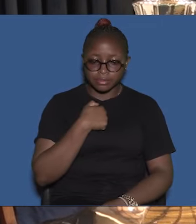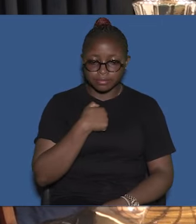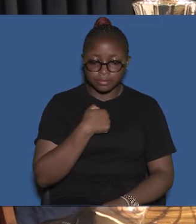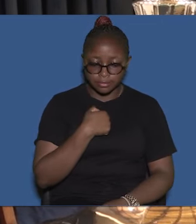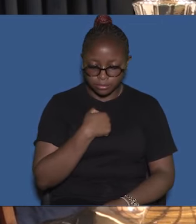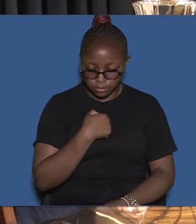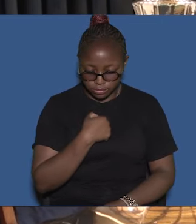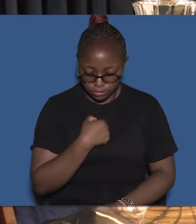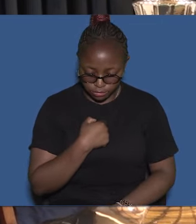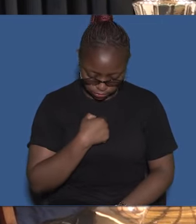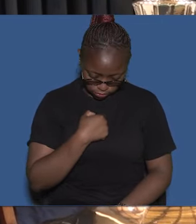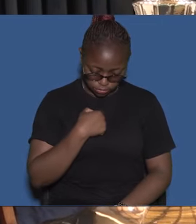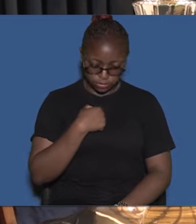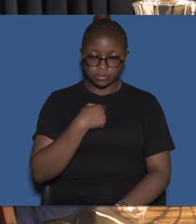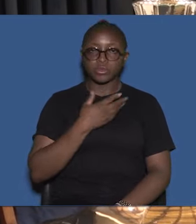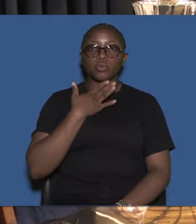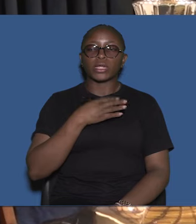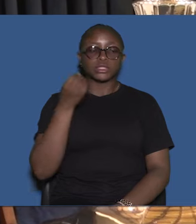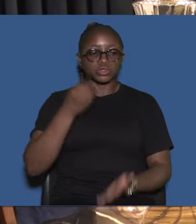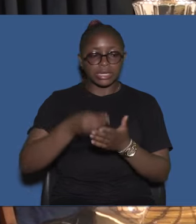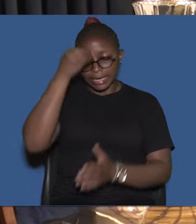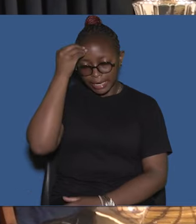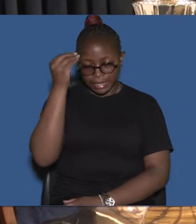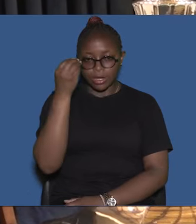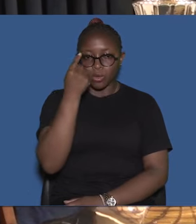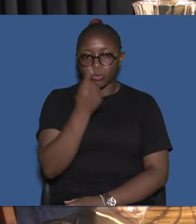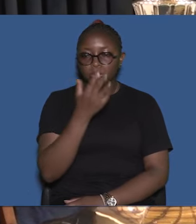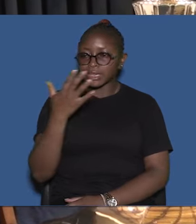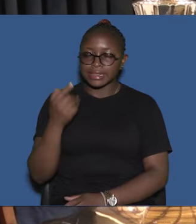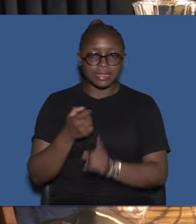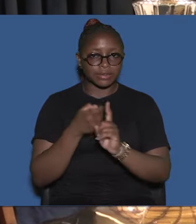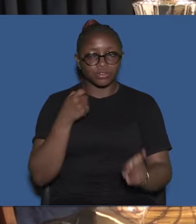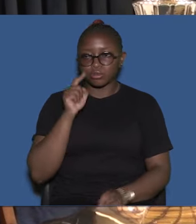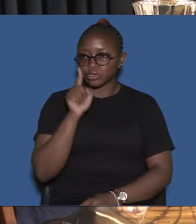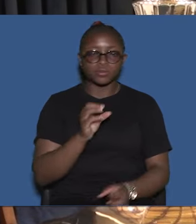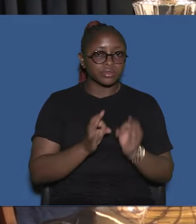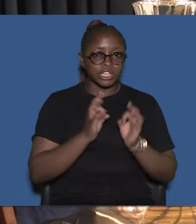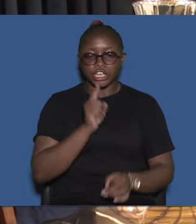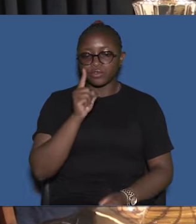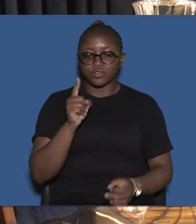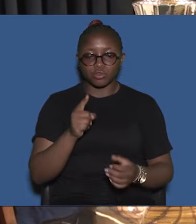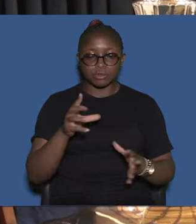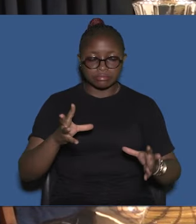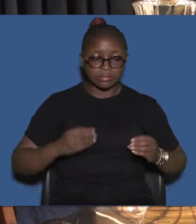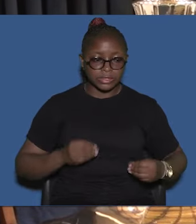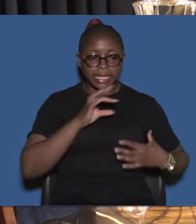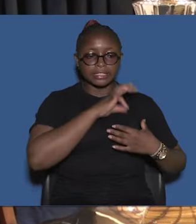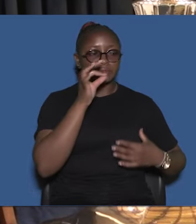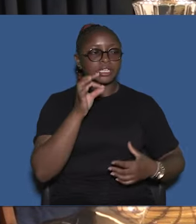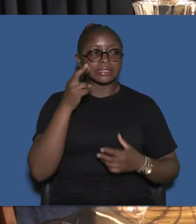I would like to learn just one thing from you. Did you receive the spirit of observing the law, or by believing what you